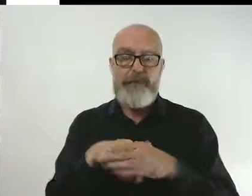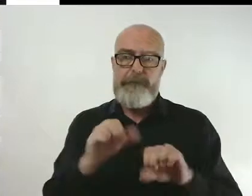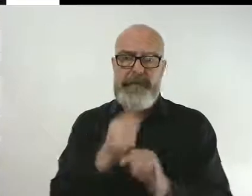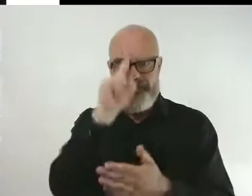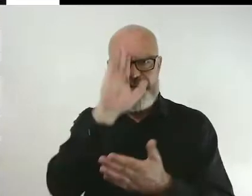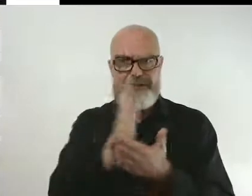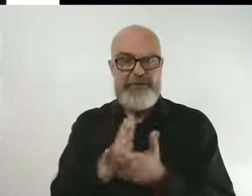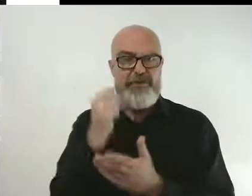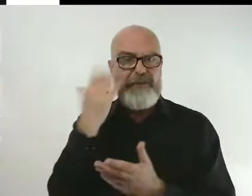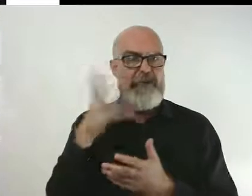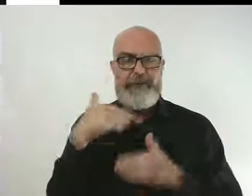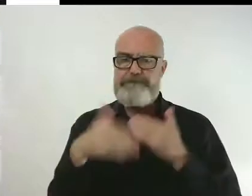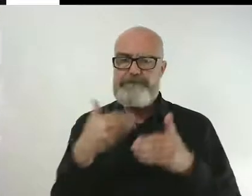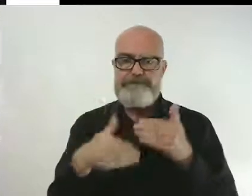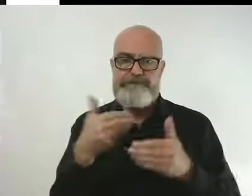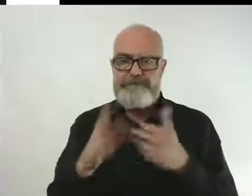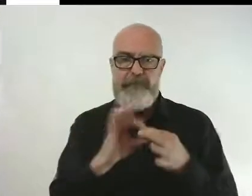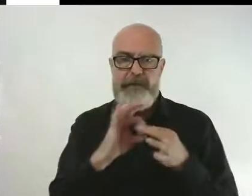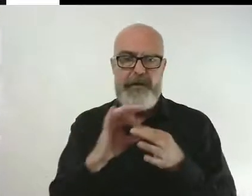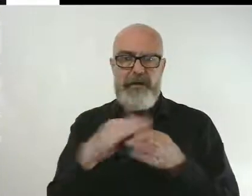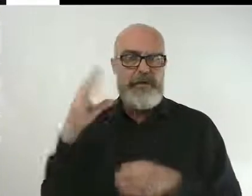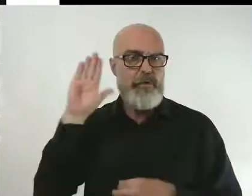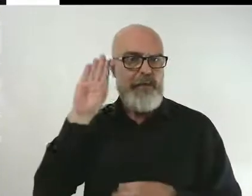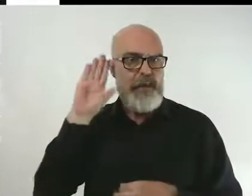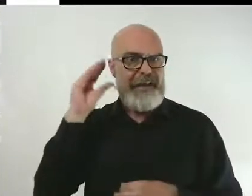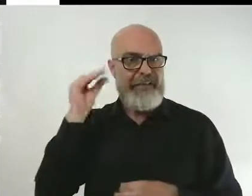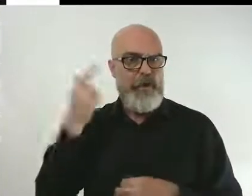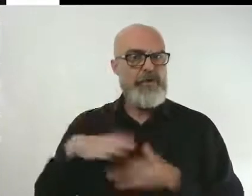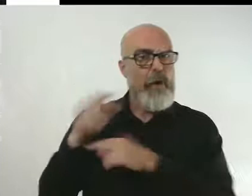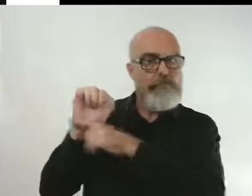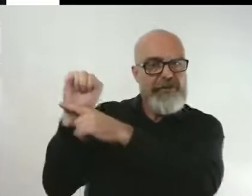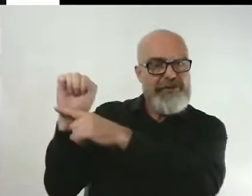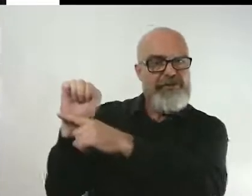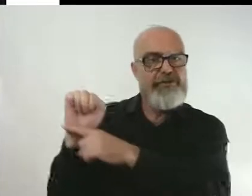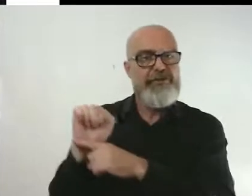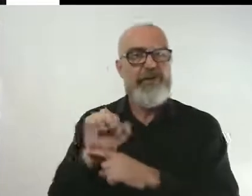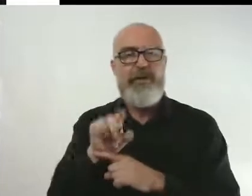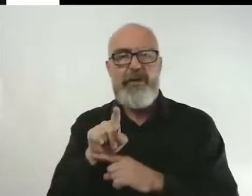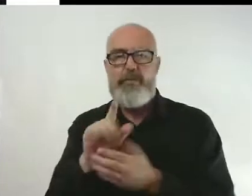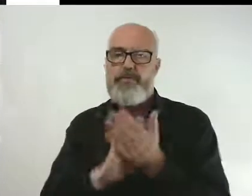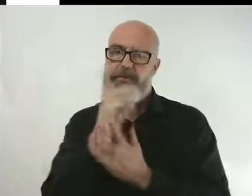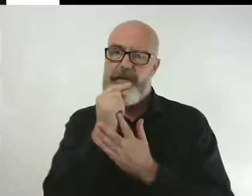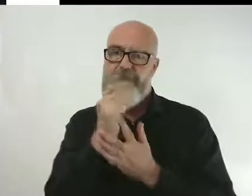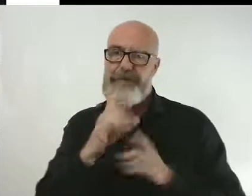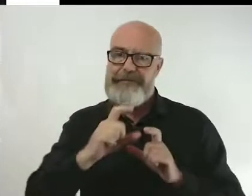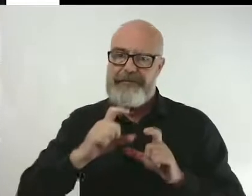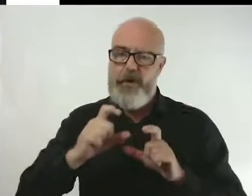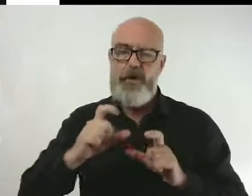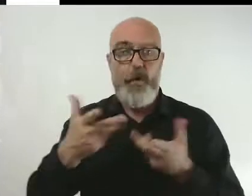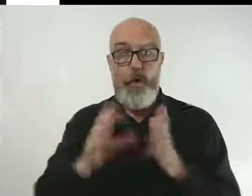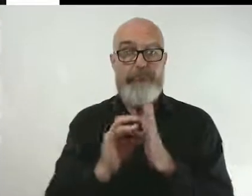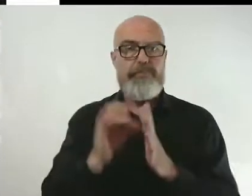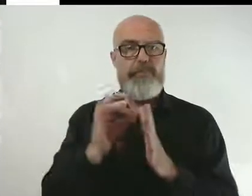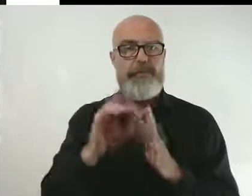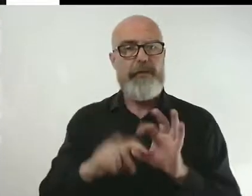people can play their part in making decisions in everyday life concerning hearing loss prevention that will help them